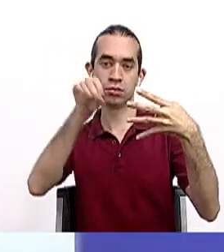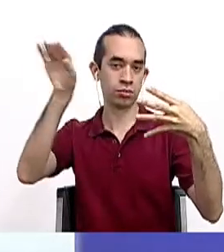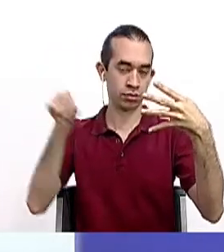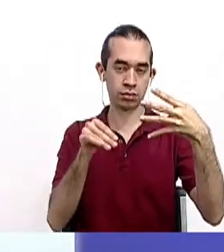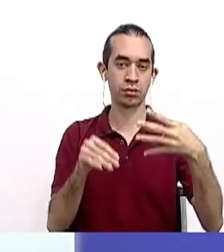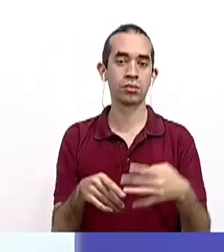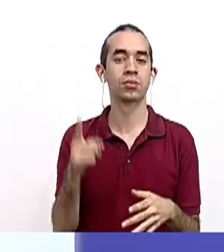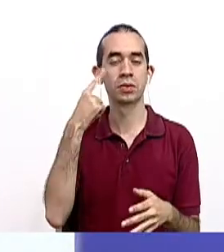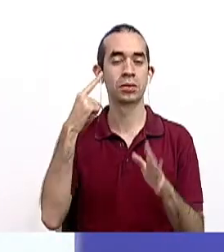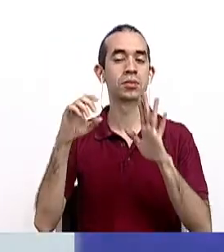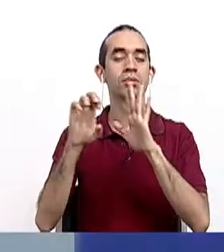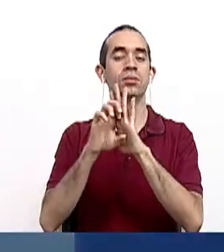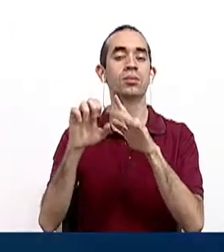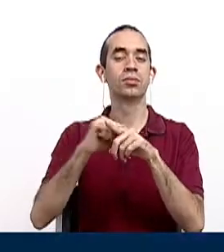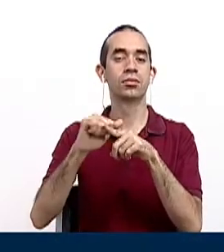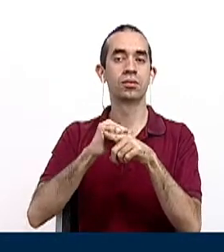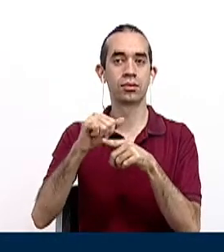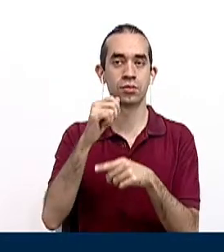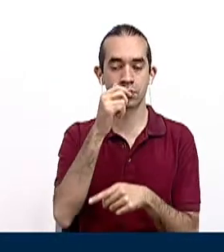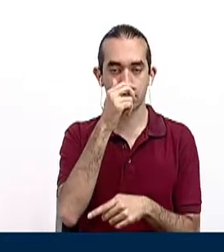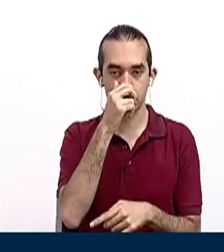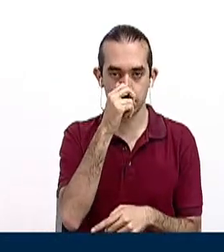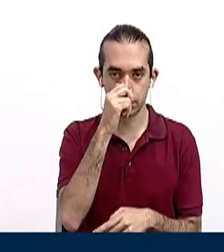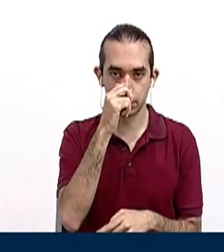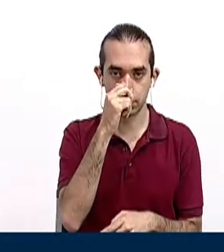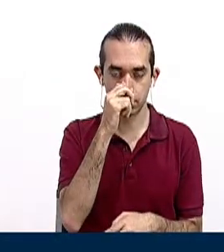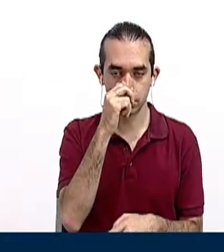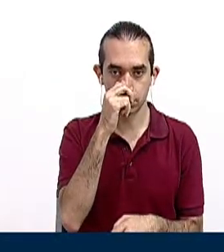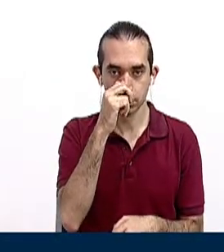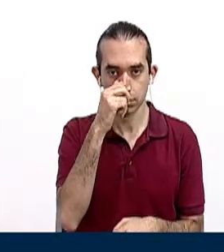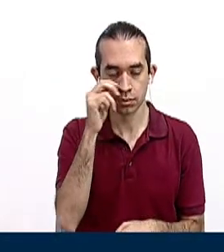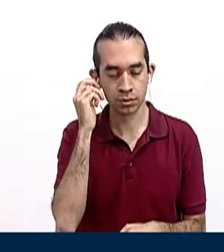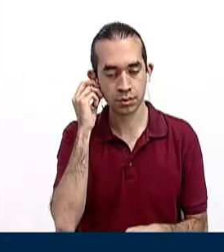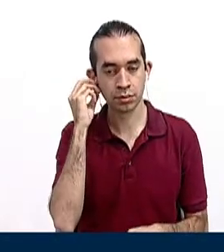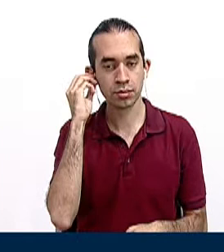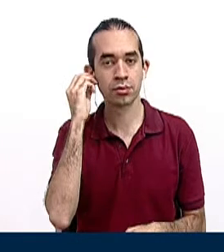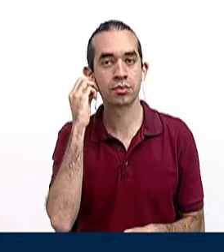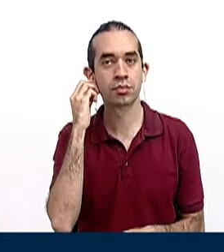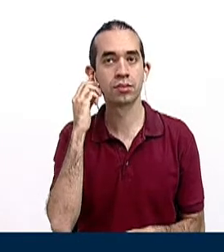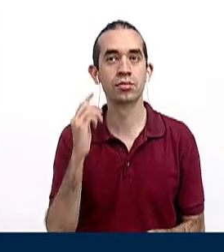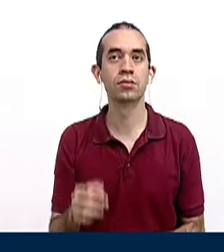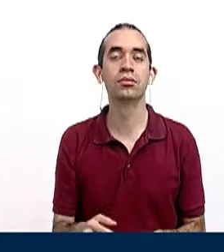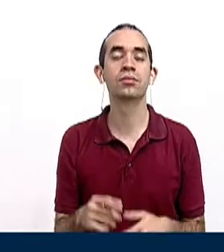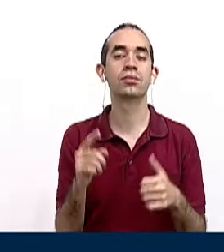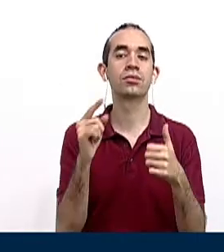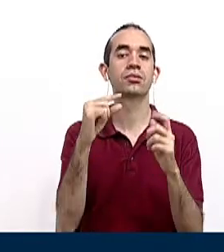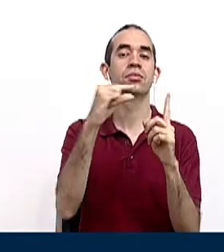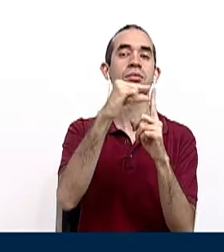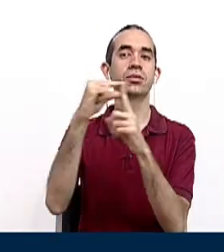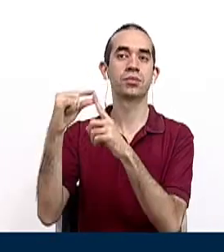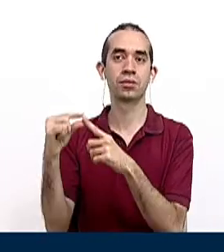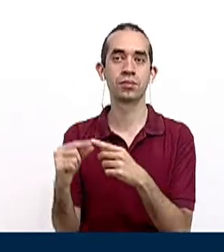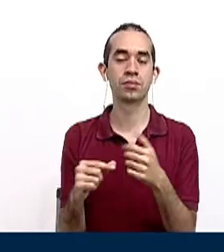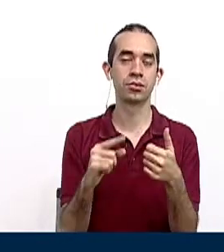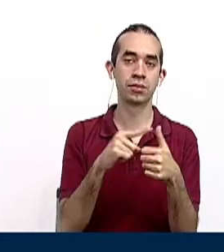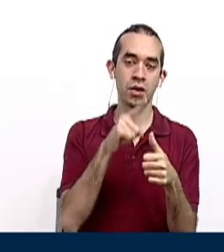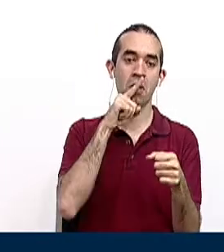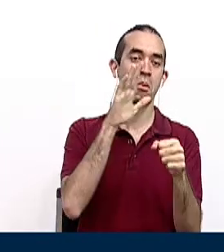the exercise, okay? So I have it here, and the words are commit, lofty